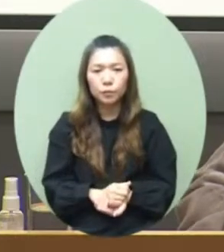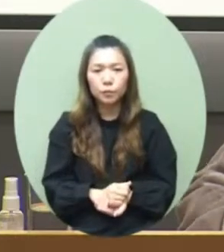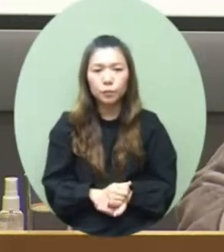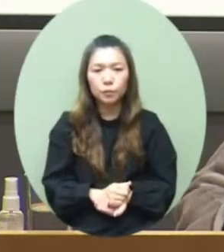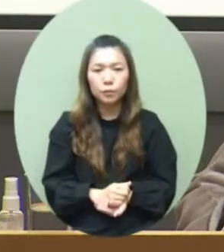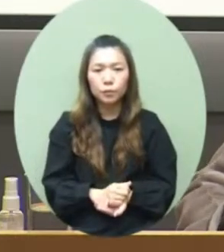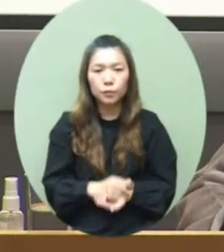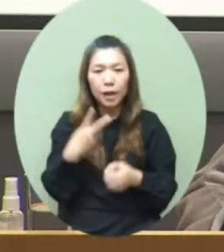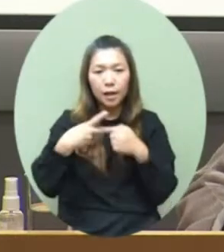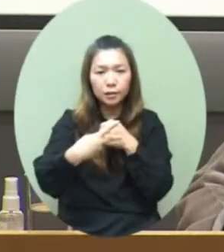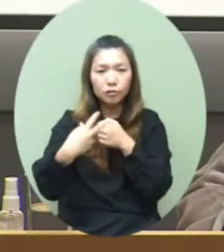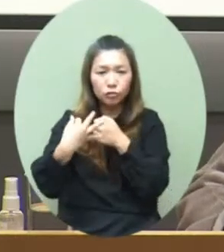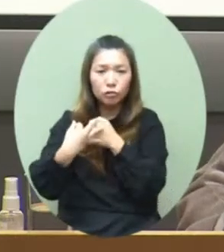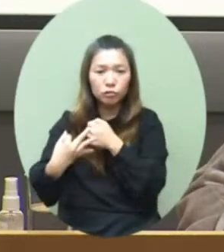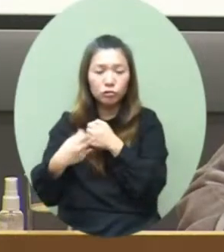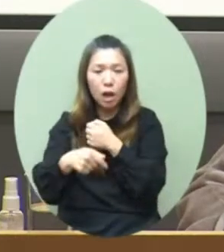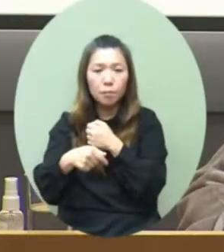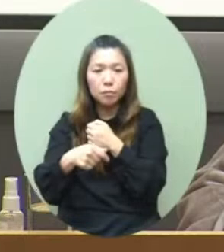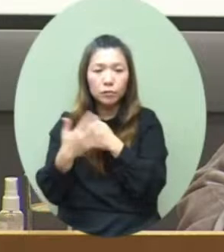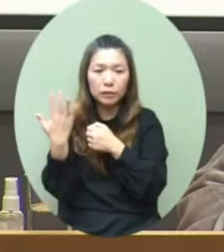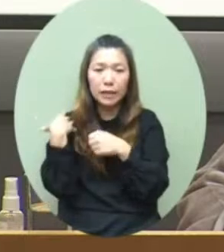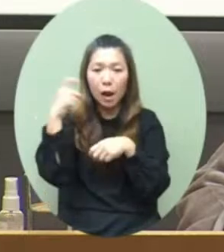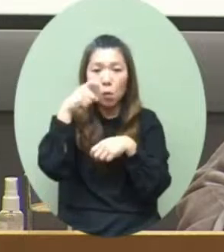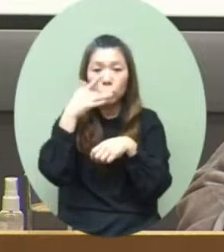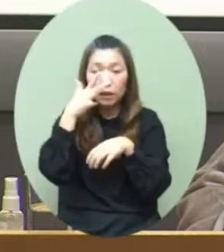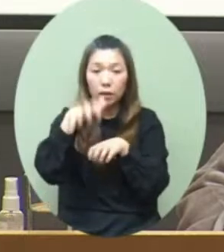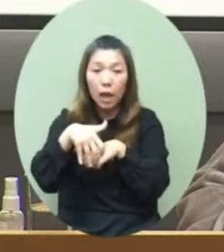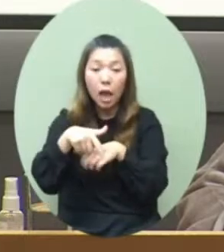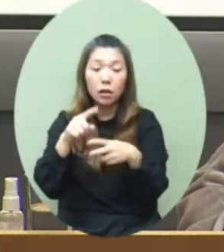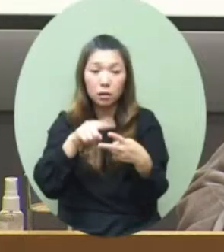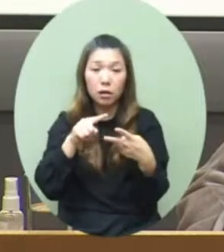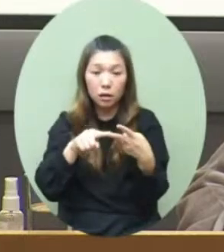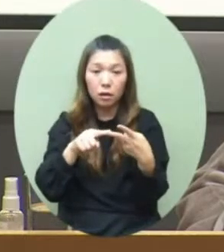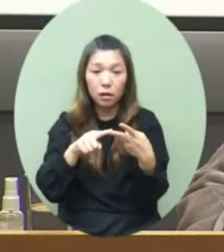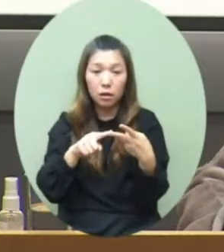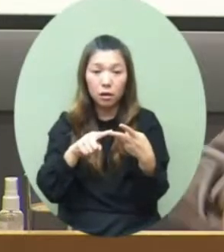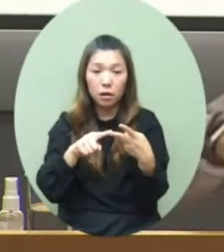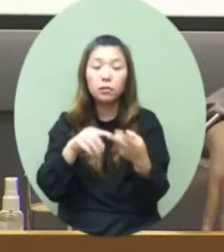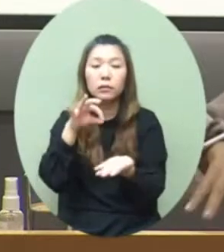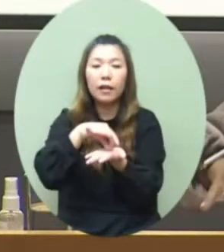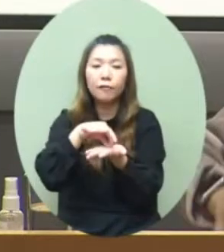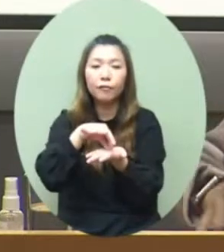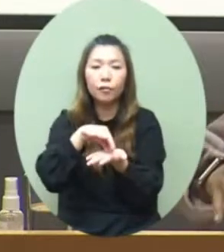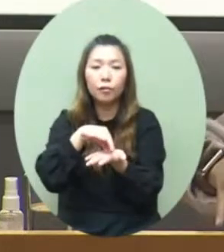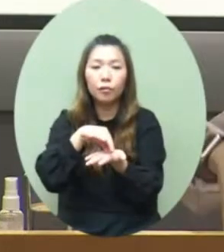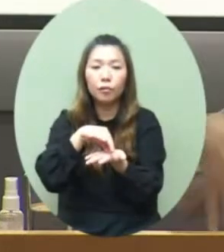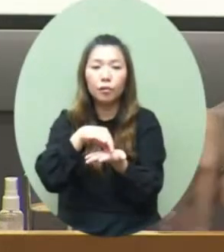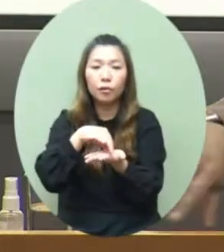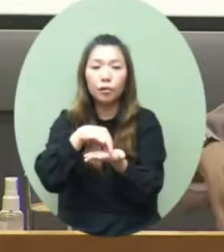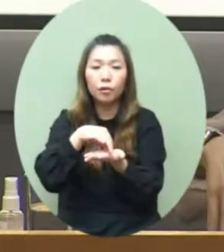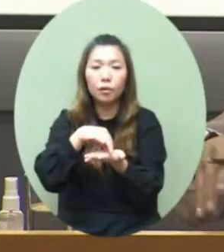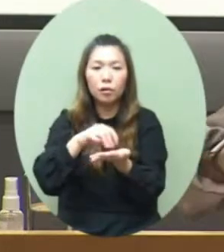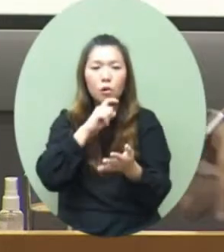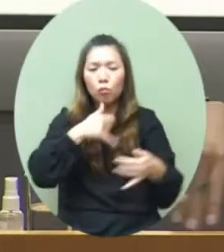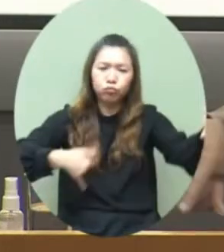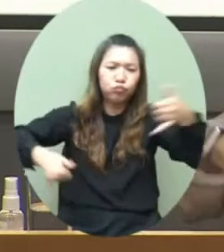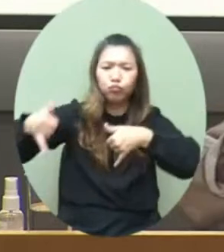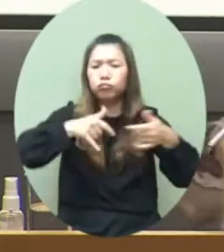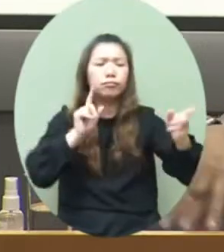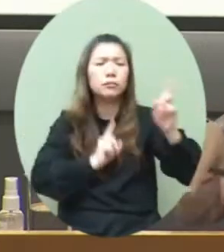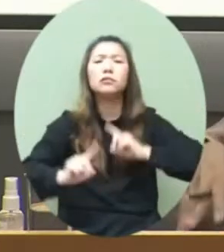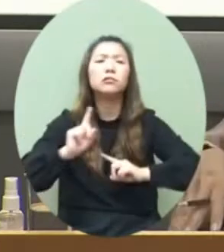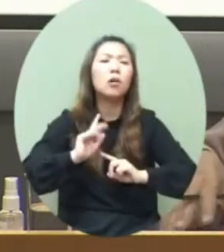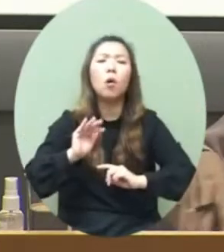staff will oversee issues relating to safety. As for the second and the third gourmet